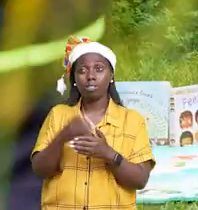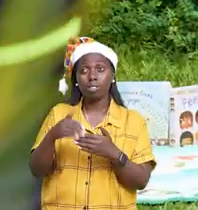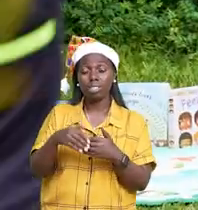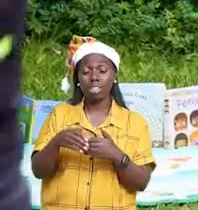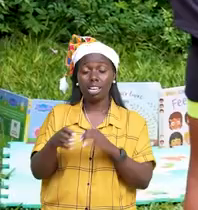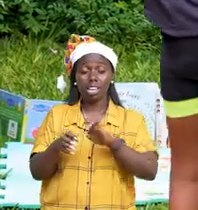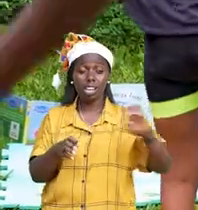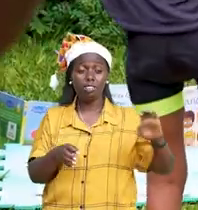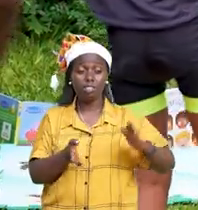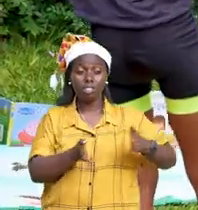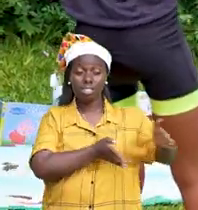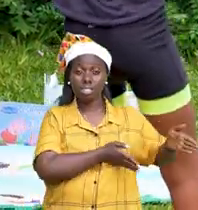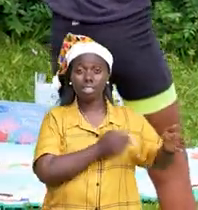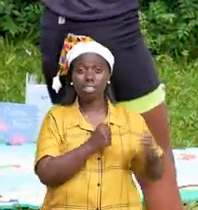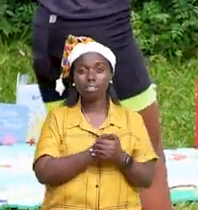left side,